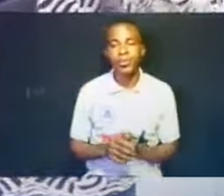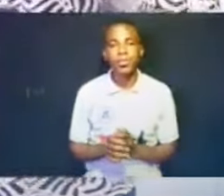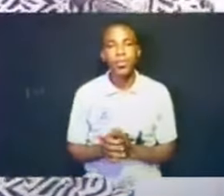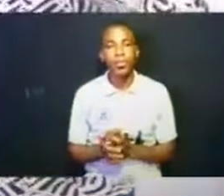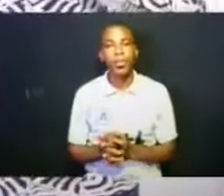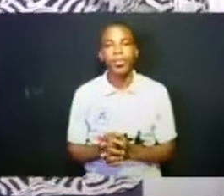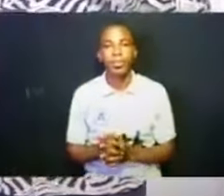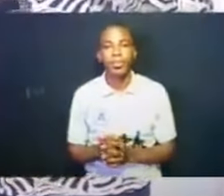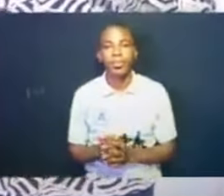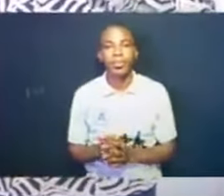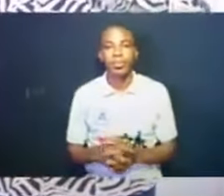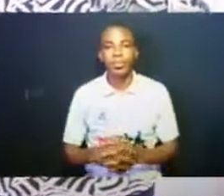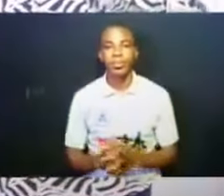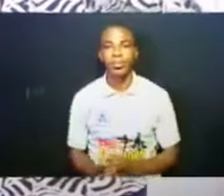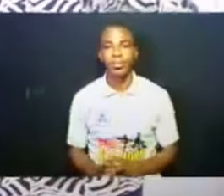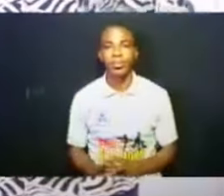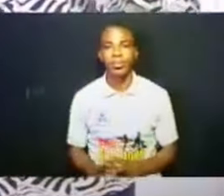So